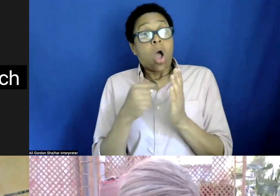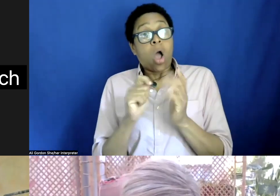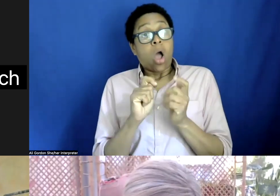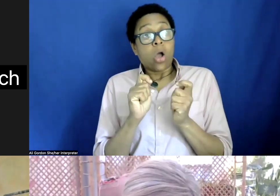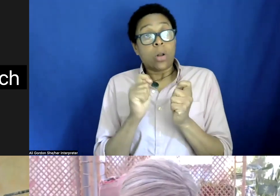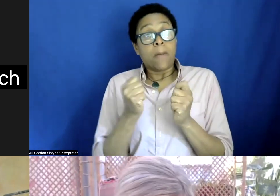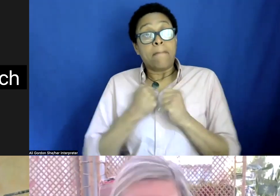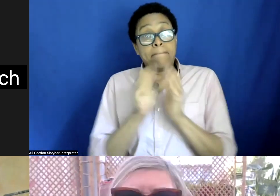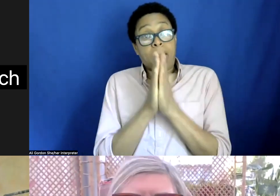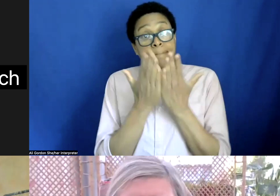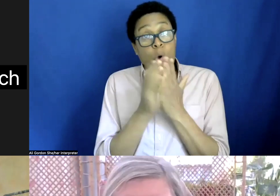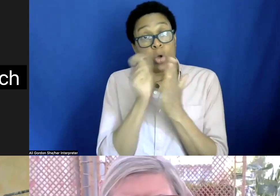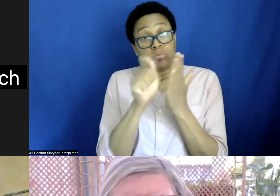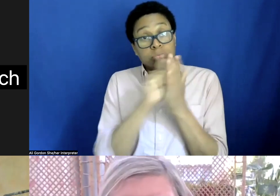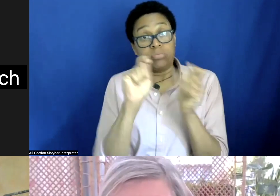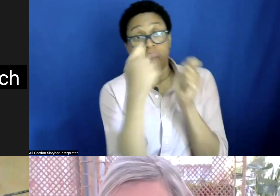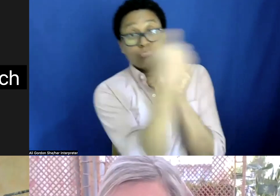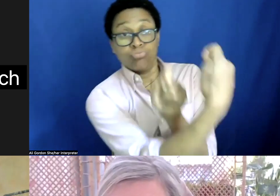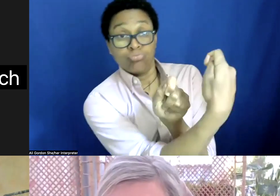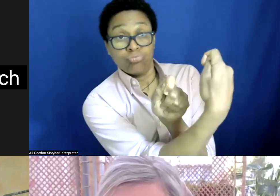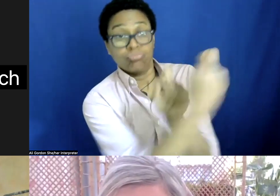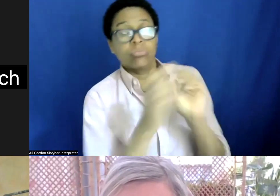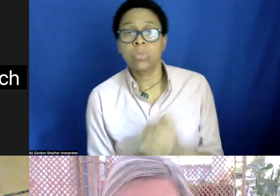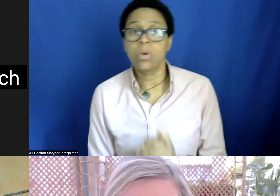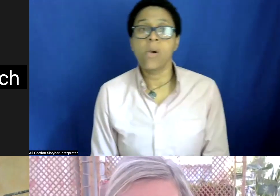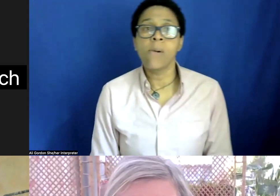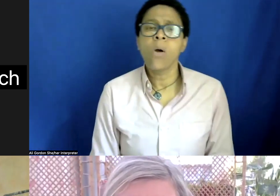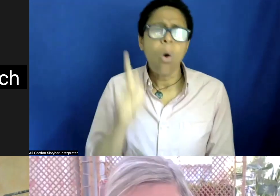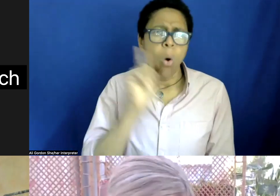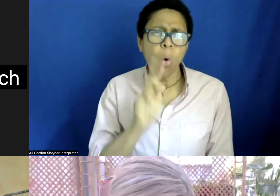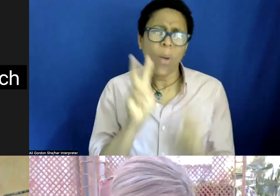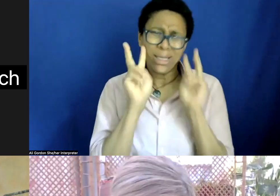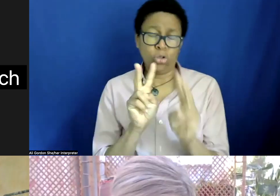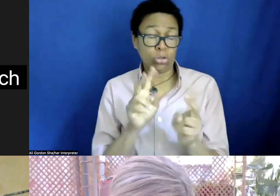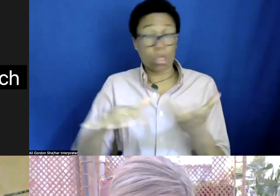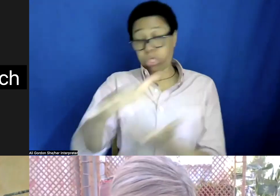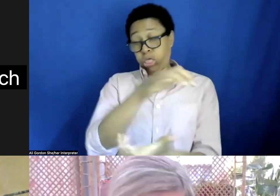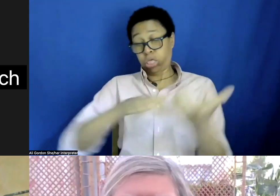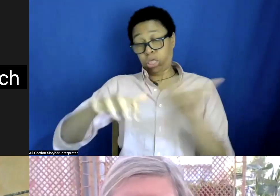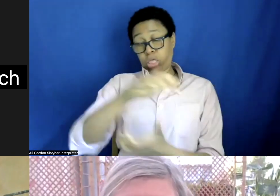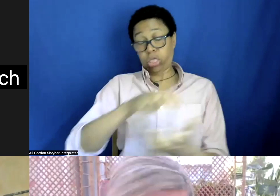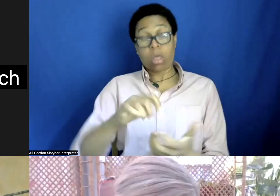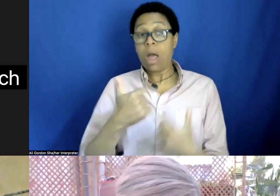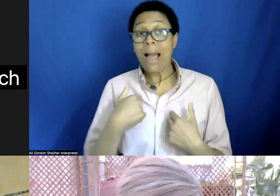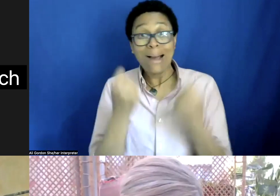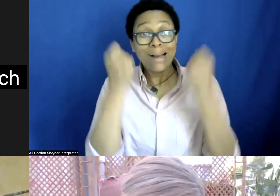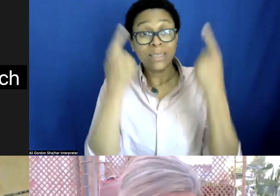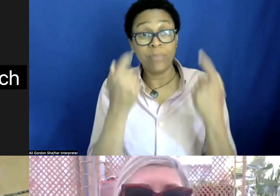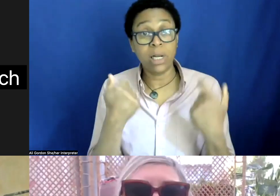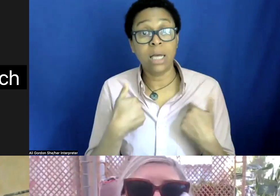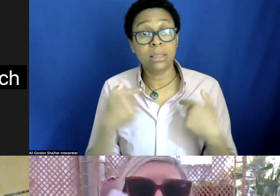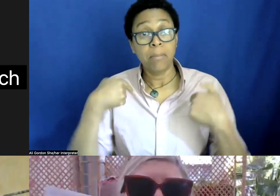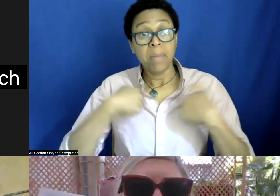it always looks a bit chaotic. It's severely dyslexic, which I found out when I did my more recent